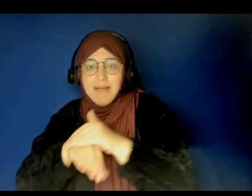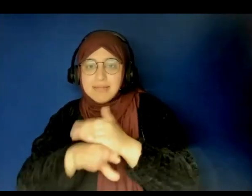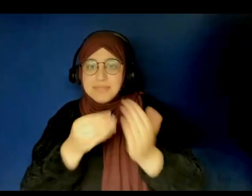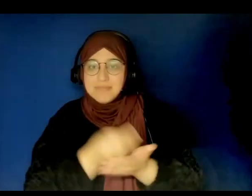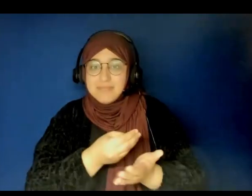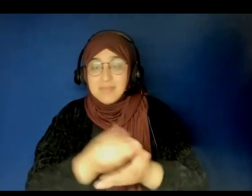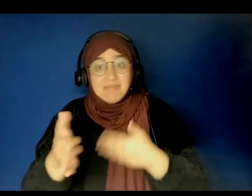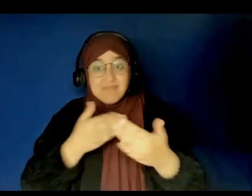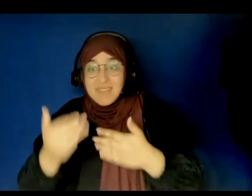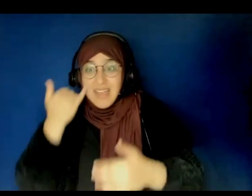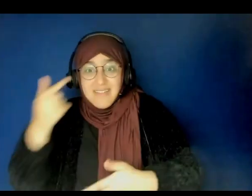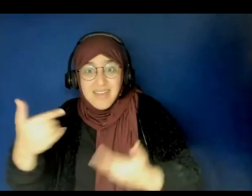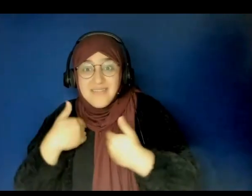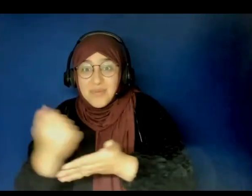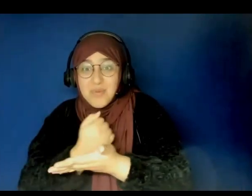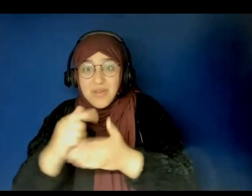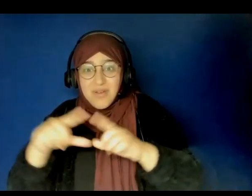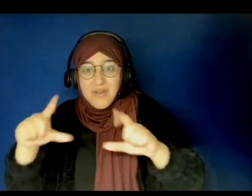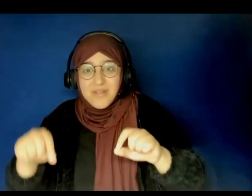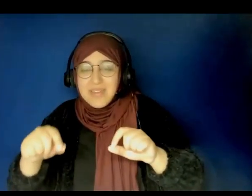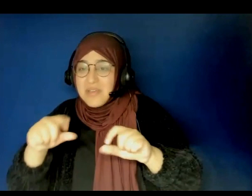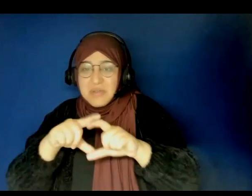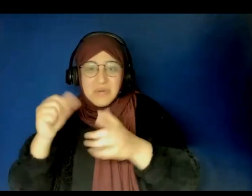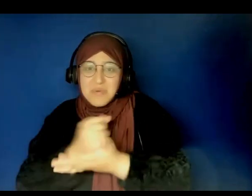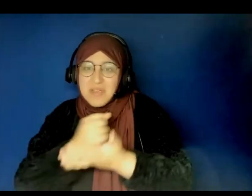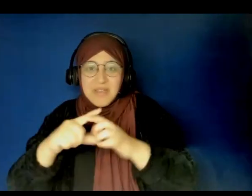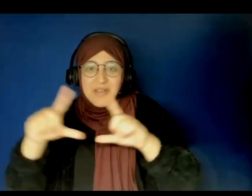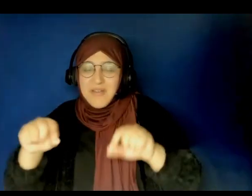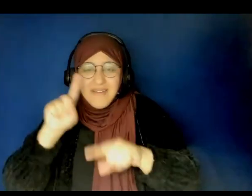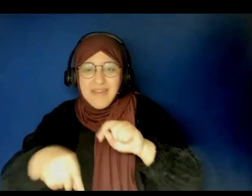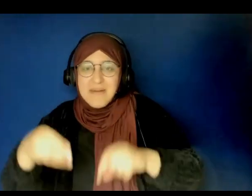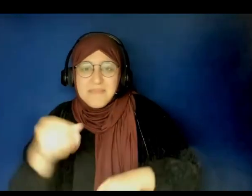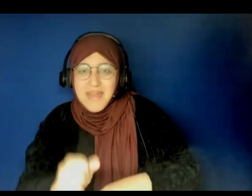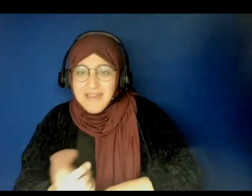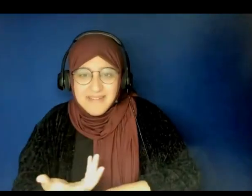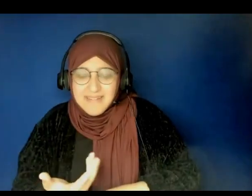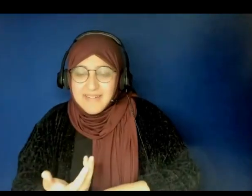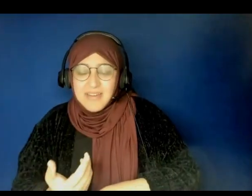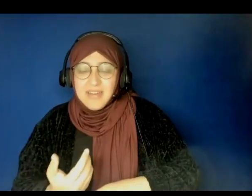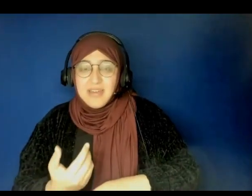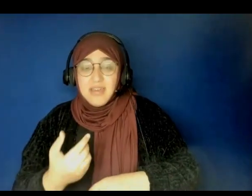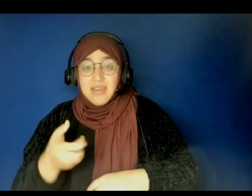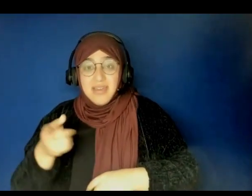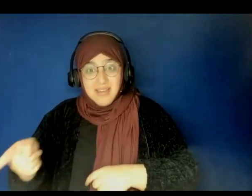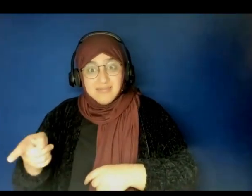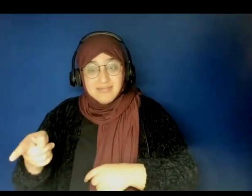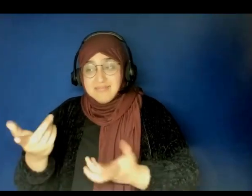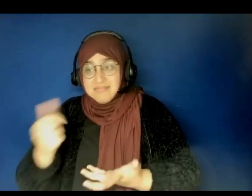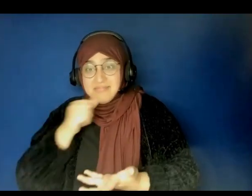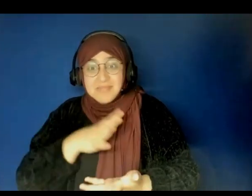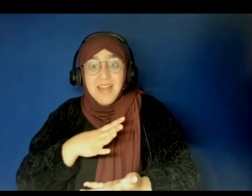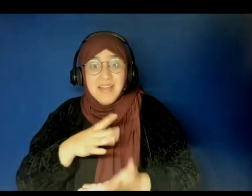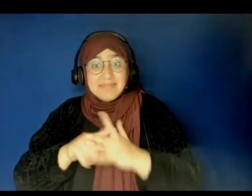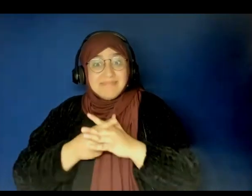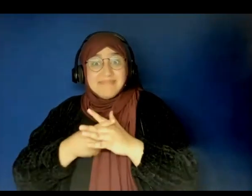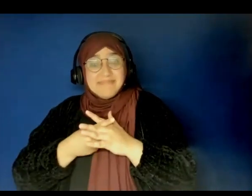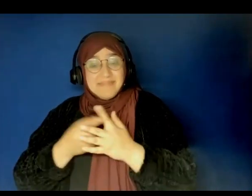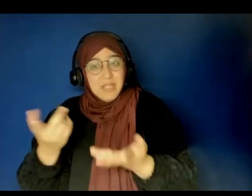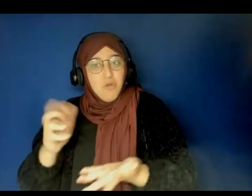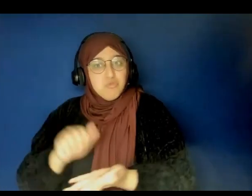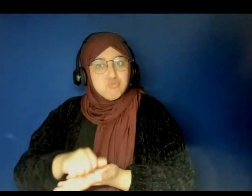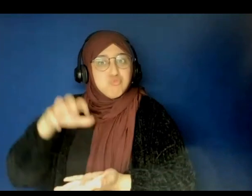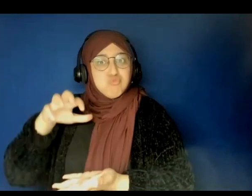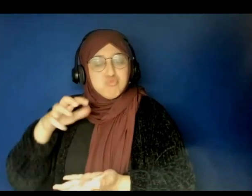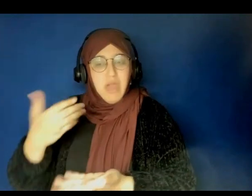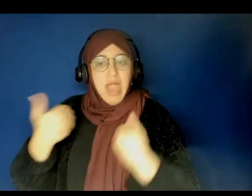be paid. And therefore, she started, relatively wealthy, or, had access to relative